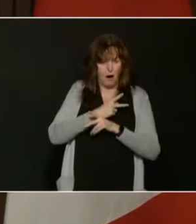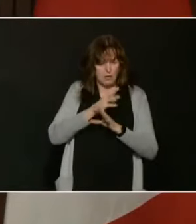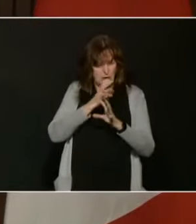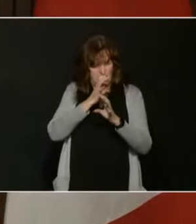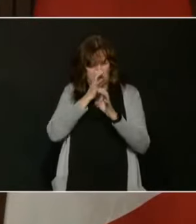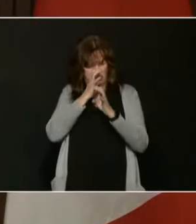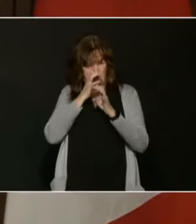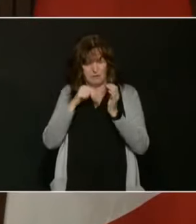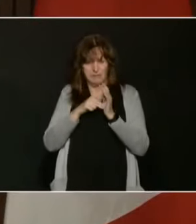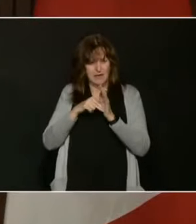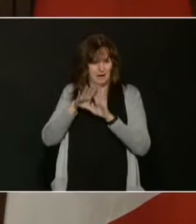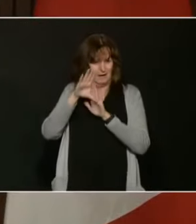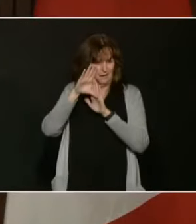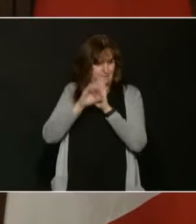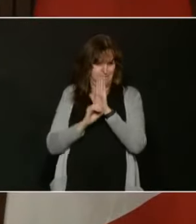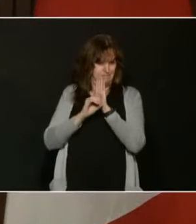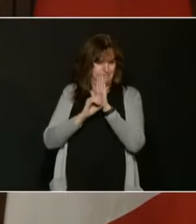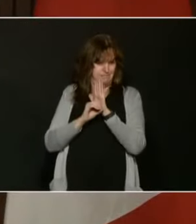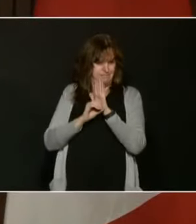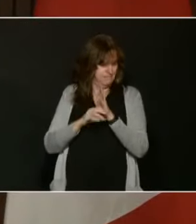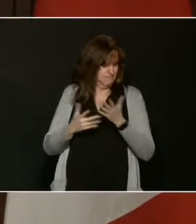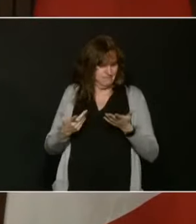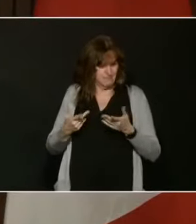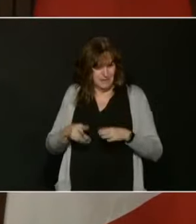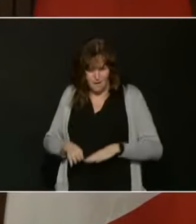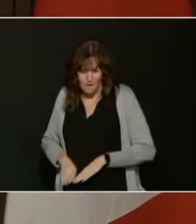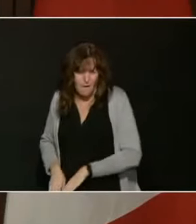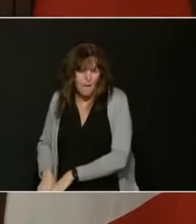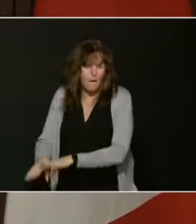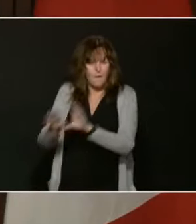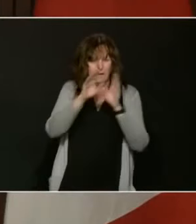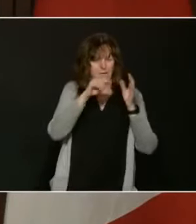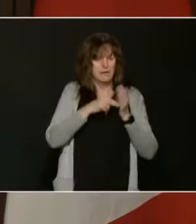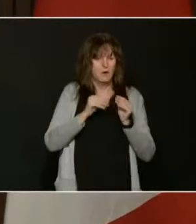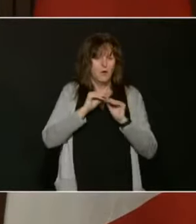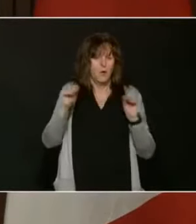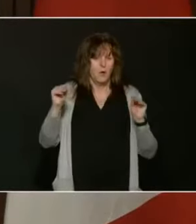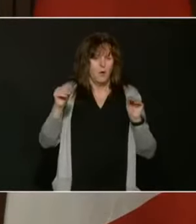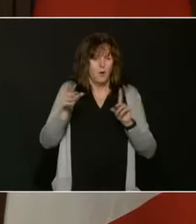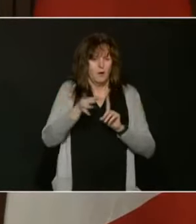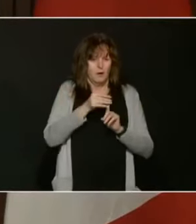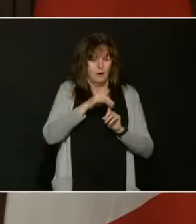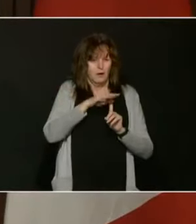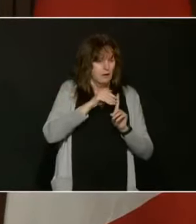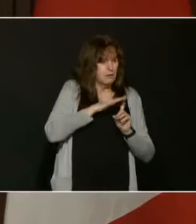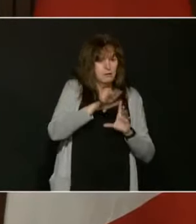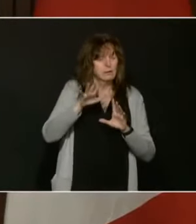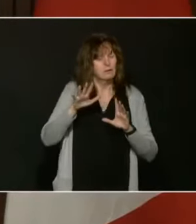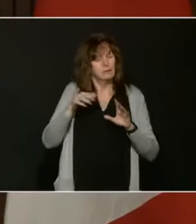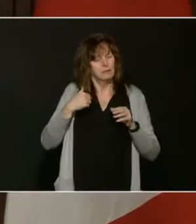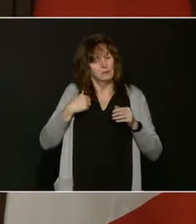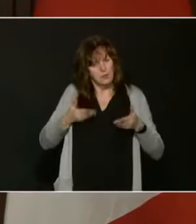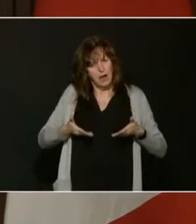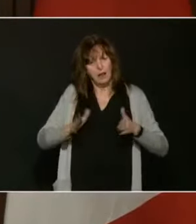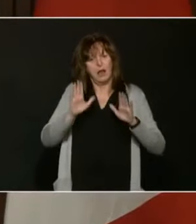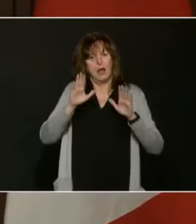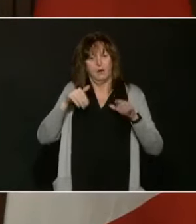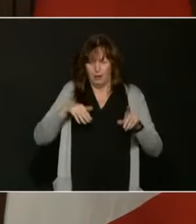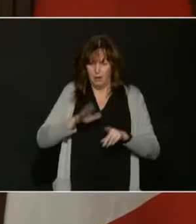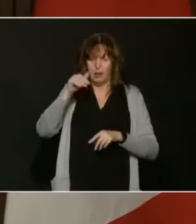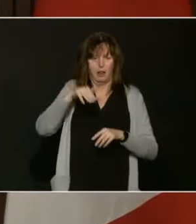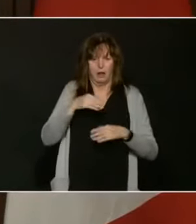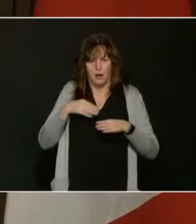we haven't let the disease run wild either. And so we've likely just hit right in the middle, as one might expect from